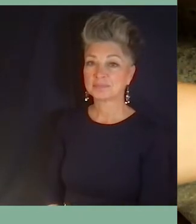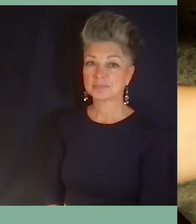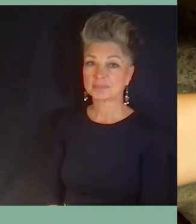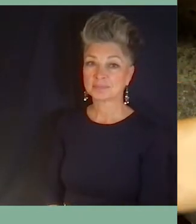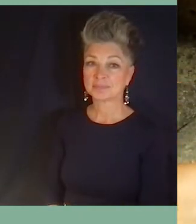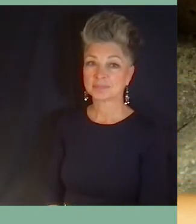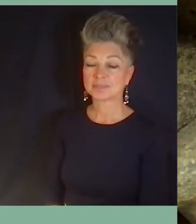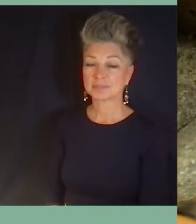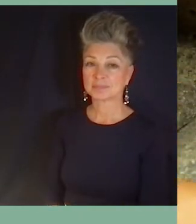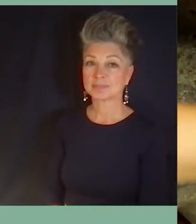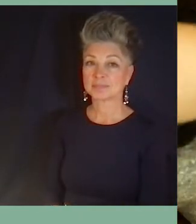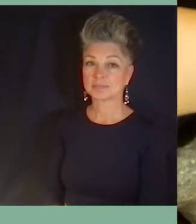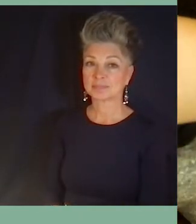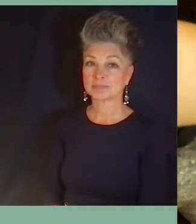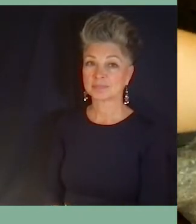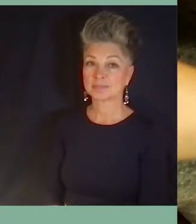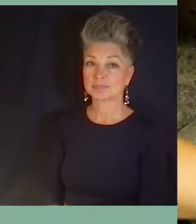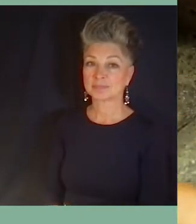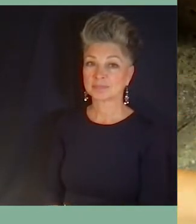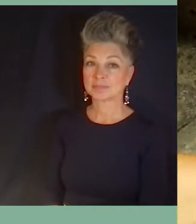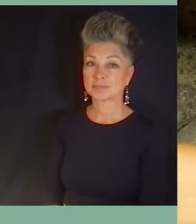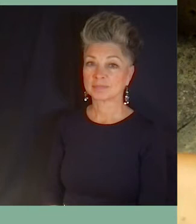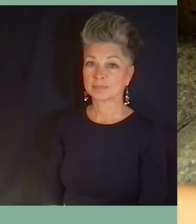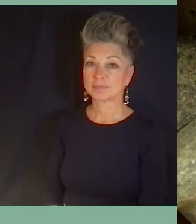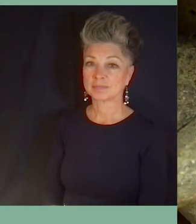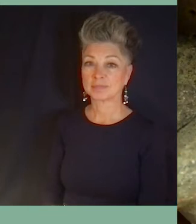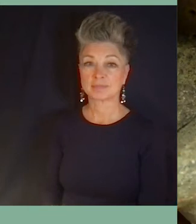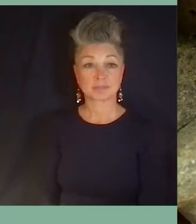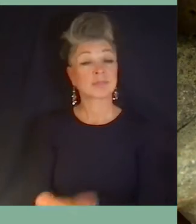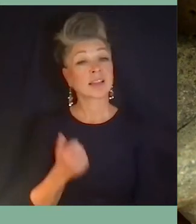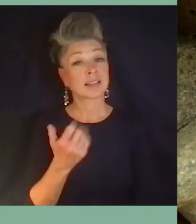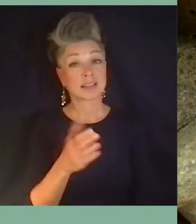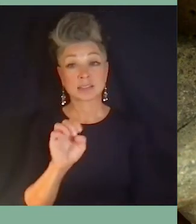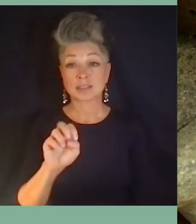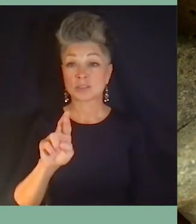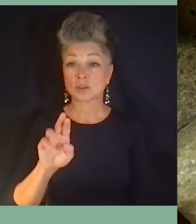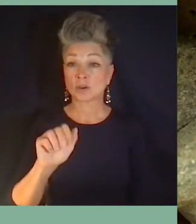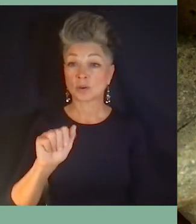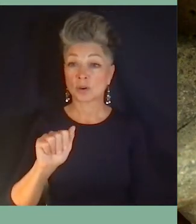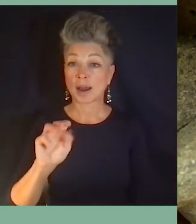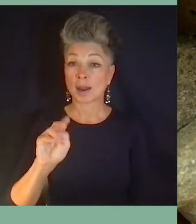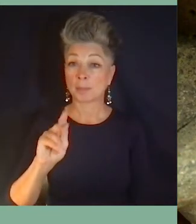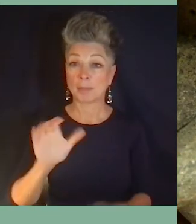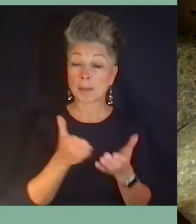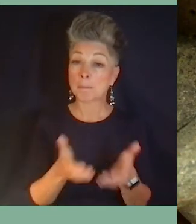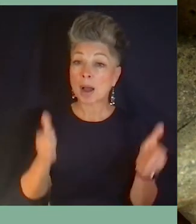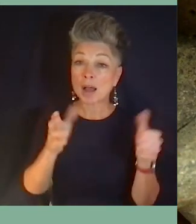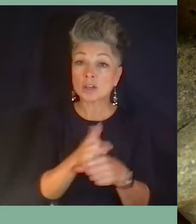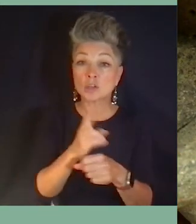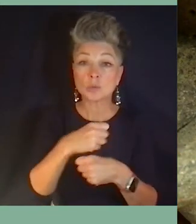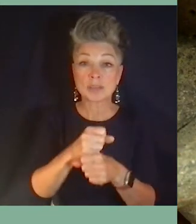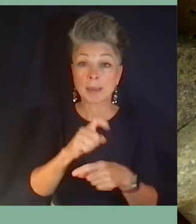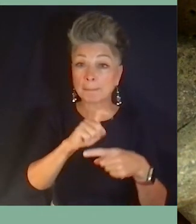cocer los frijoles y cualquier otra cosa que tenga caldos. This is a ceramic pot which is used to